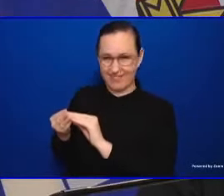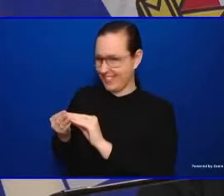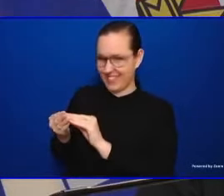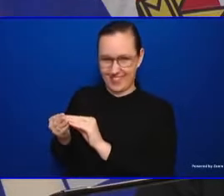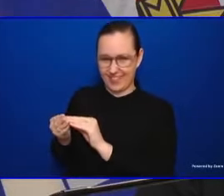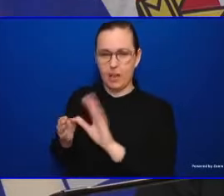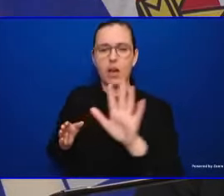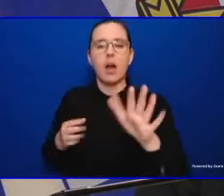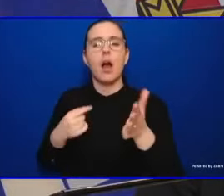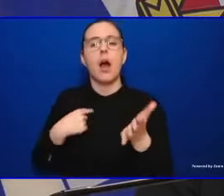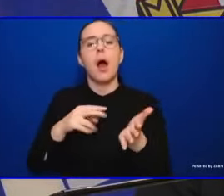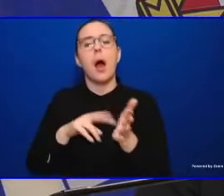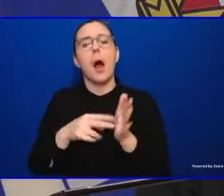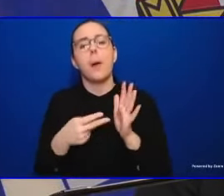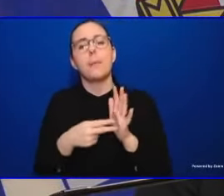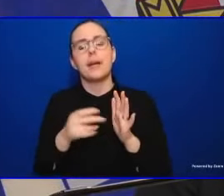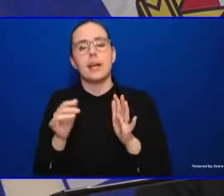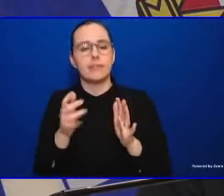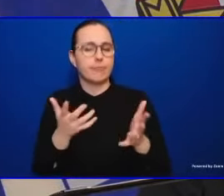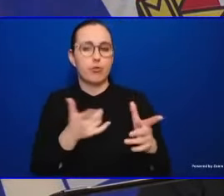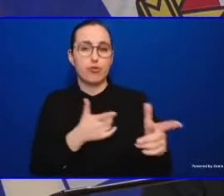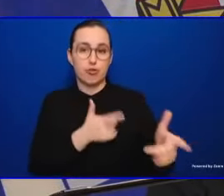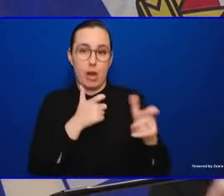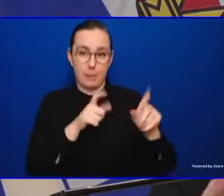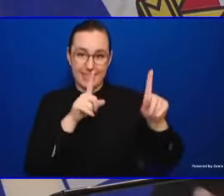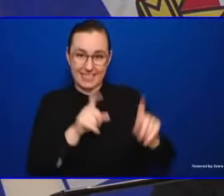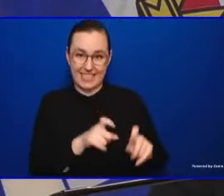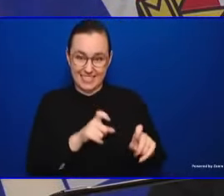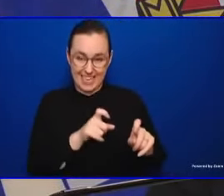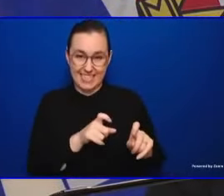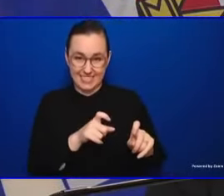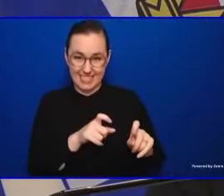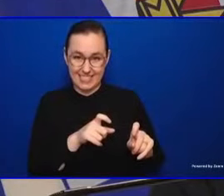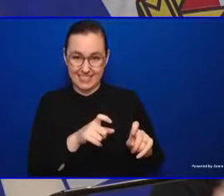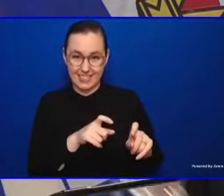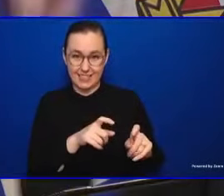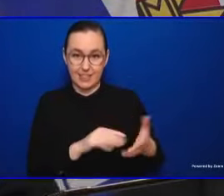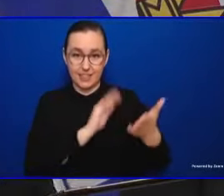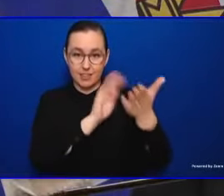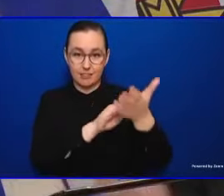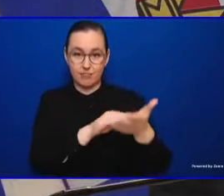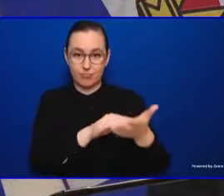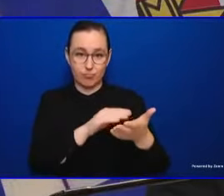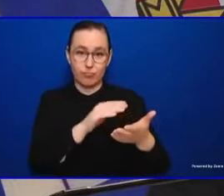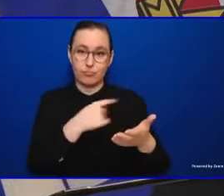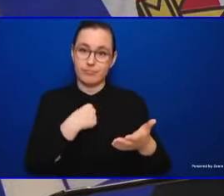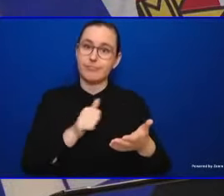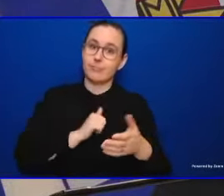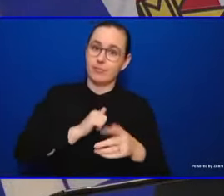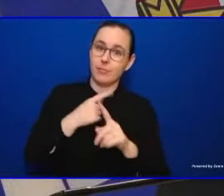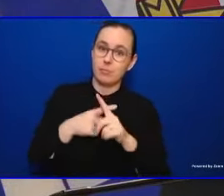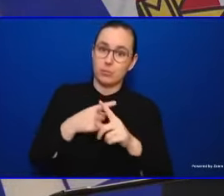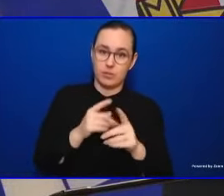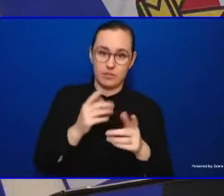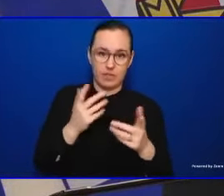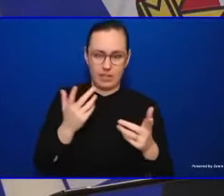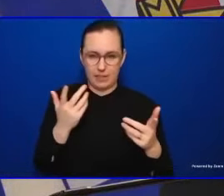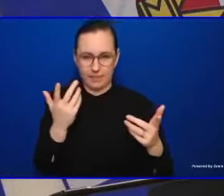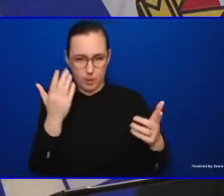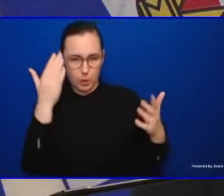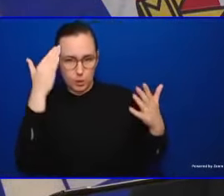So there's complications when you don't have a denominator. And if we look at the UK, for example, this